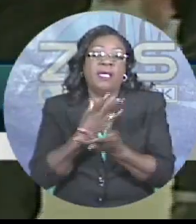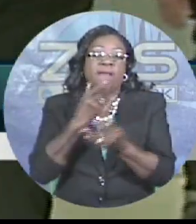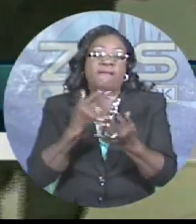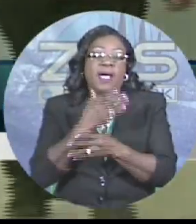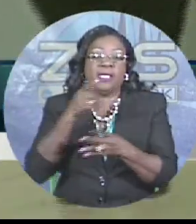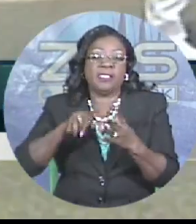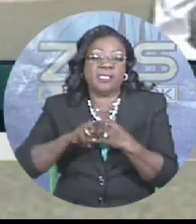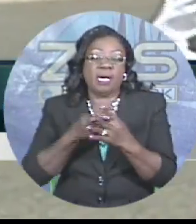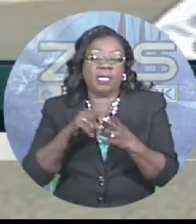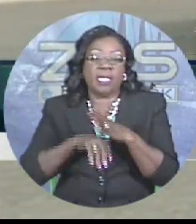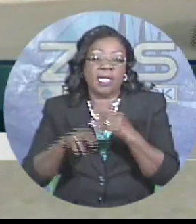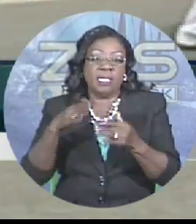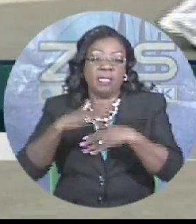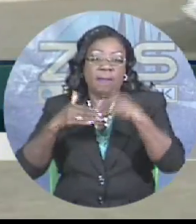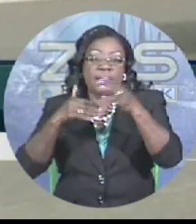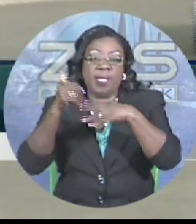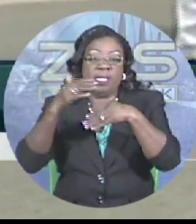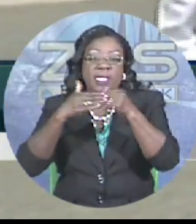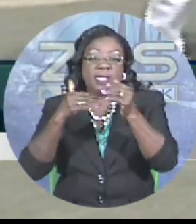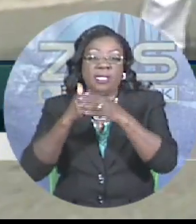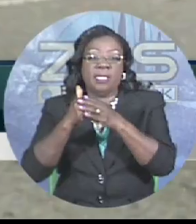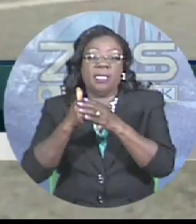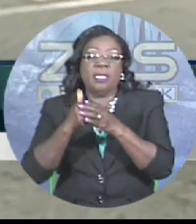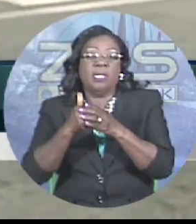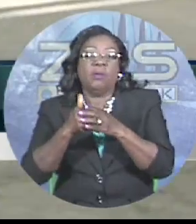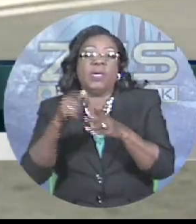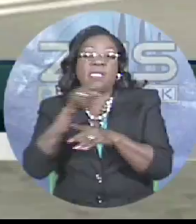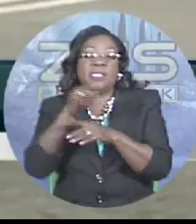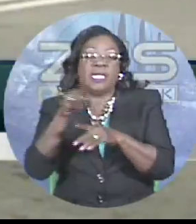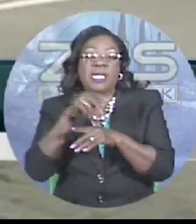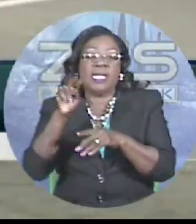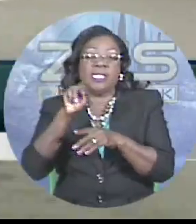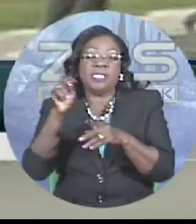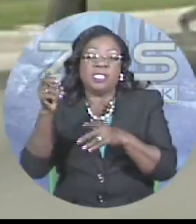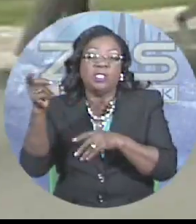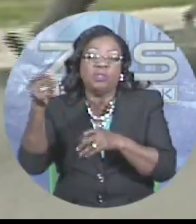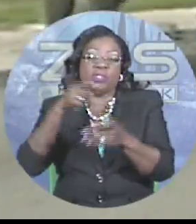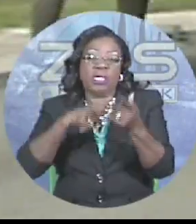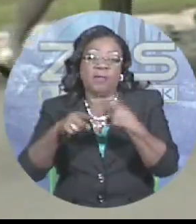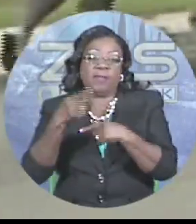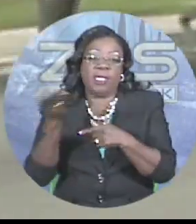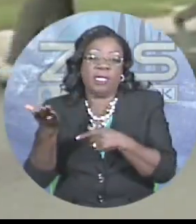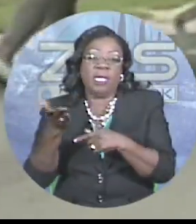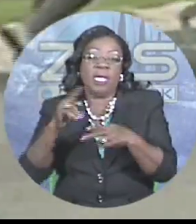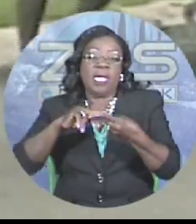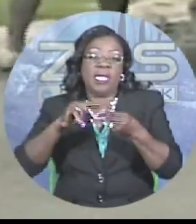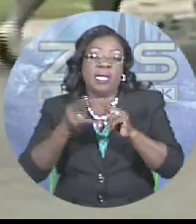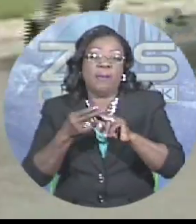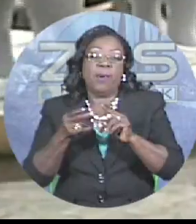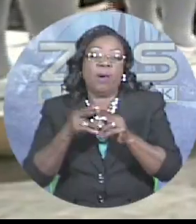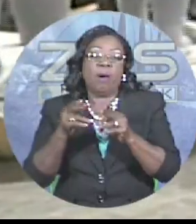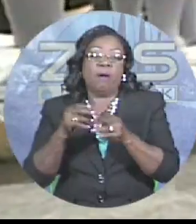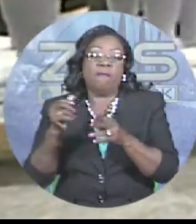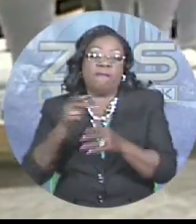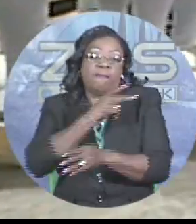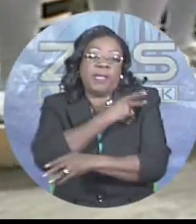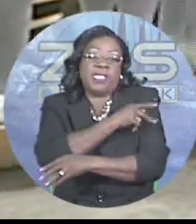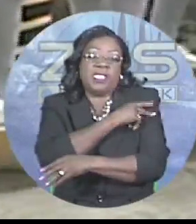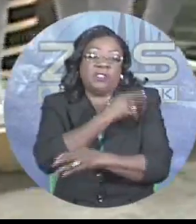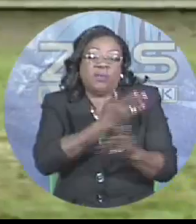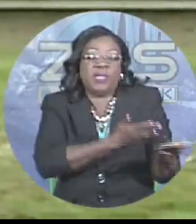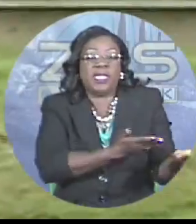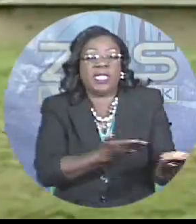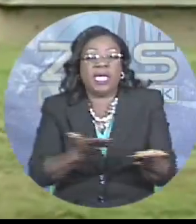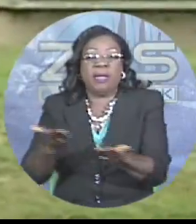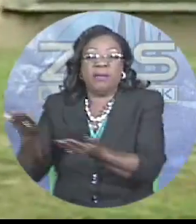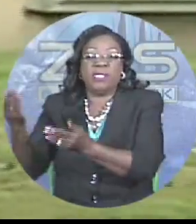indicating that a fire had broken out. As our ZNS News team arrived at the scene, a number of patients were being transported to the Forster